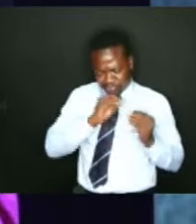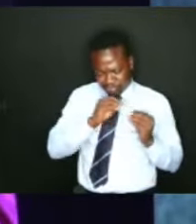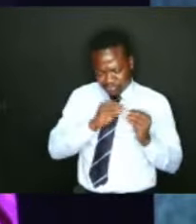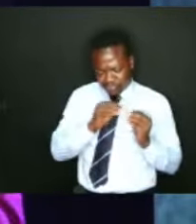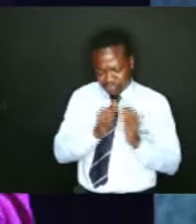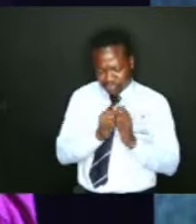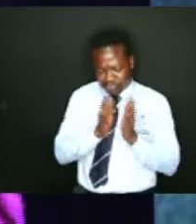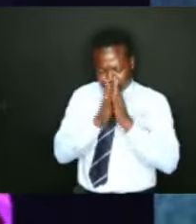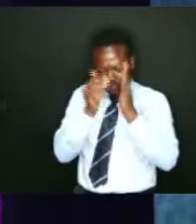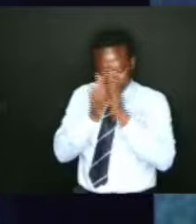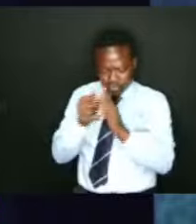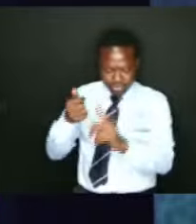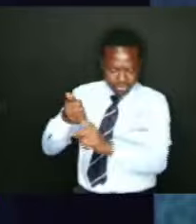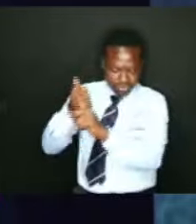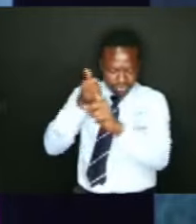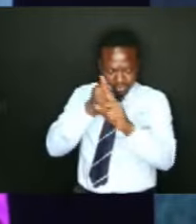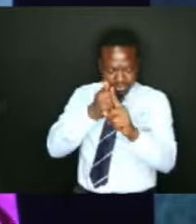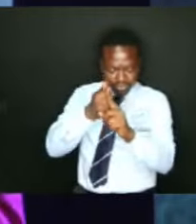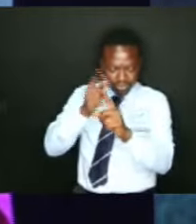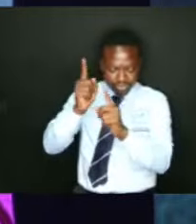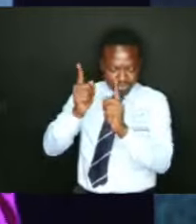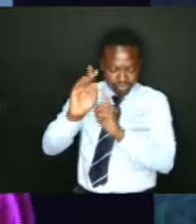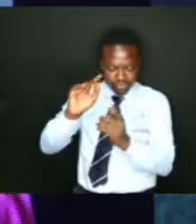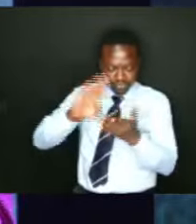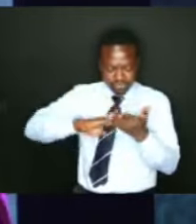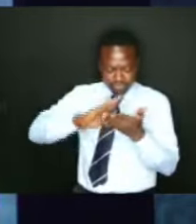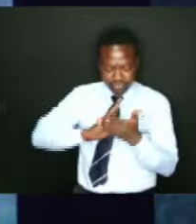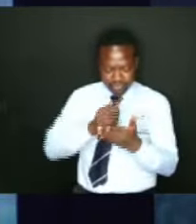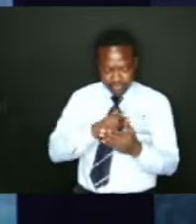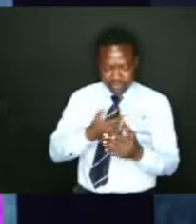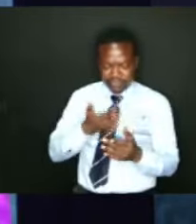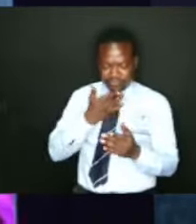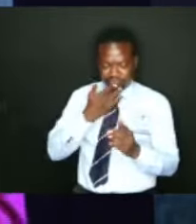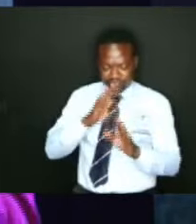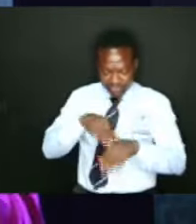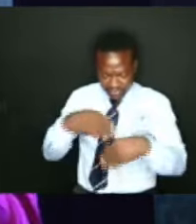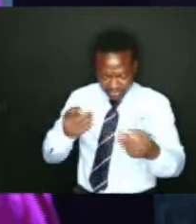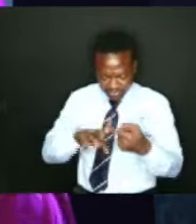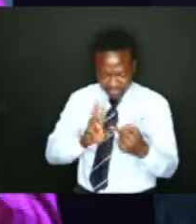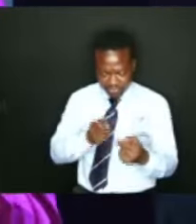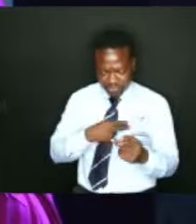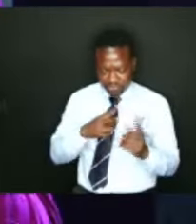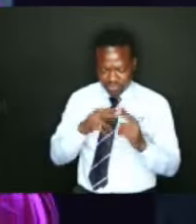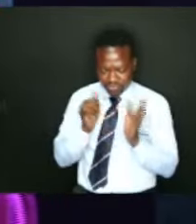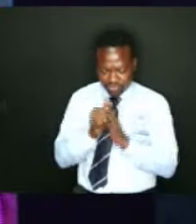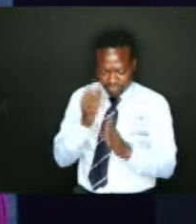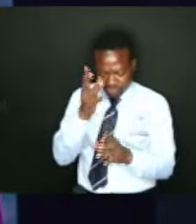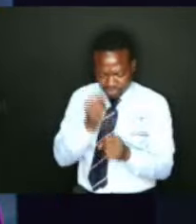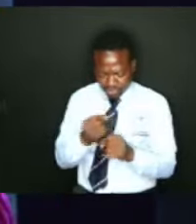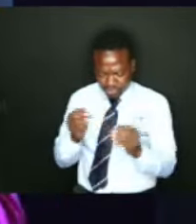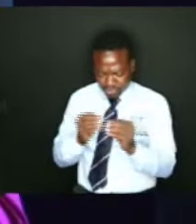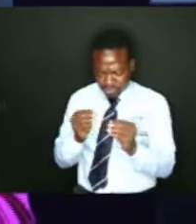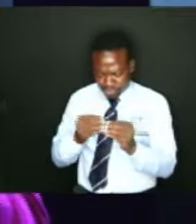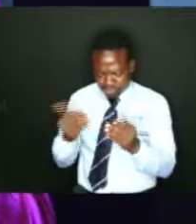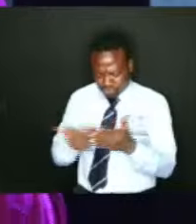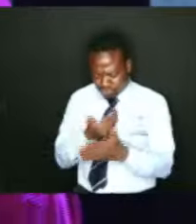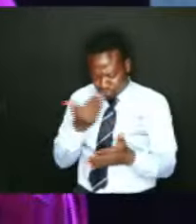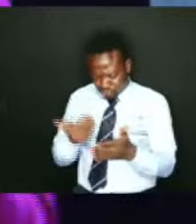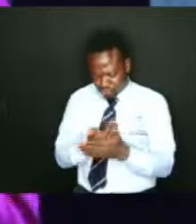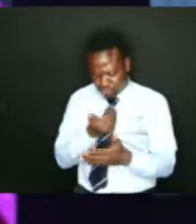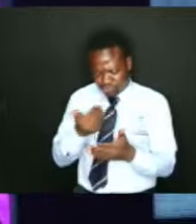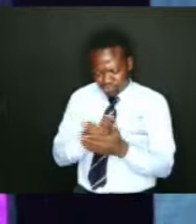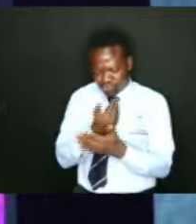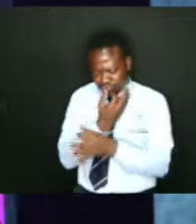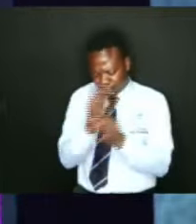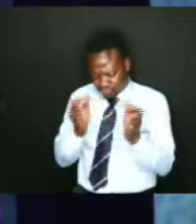ask you that, Lord, you forgive us, O God. Yes, Lord. Grant us favor that we'll receive times of refreshing. Yes, Lord. We know